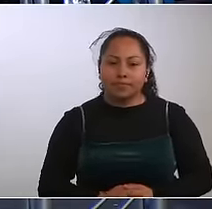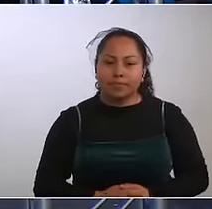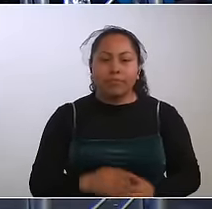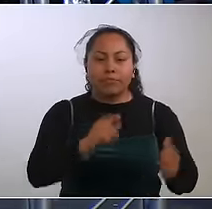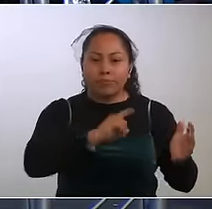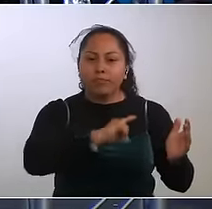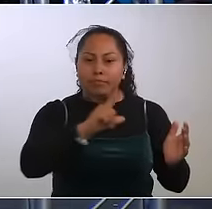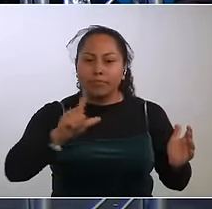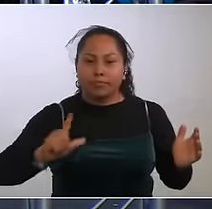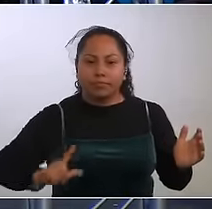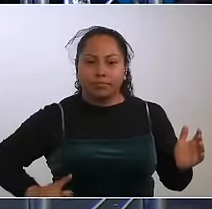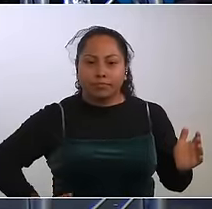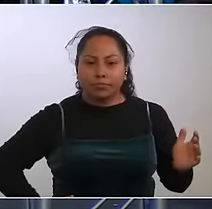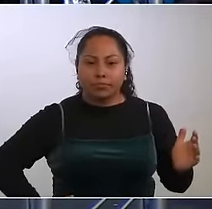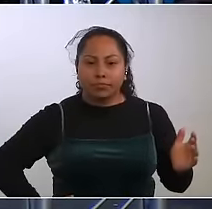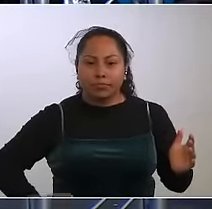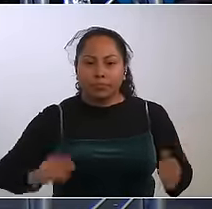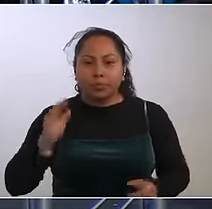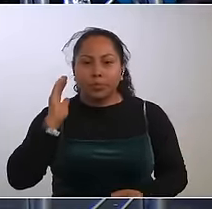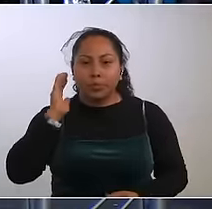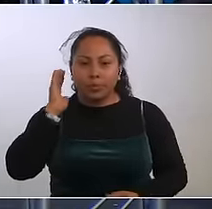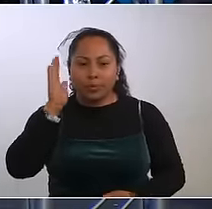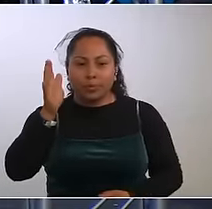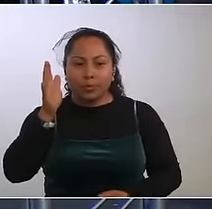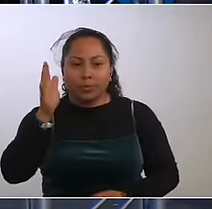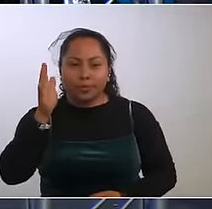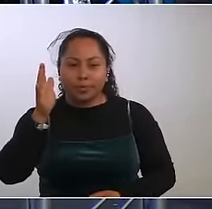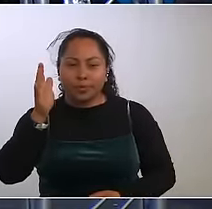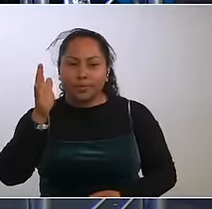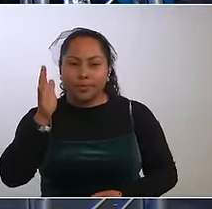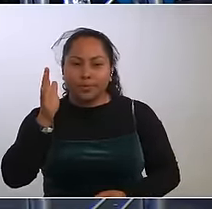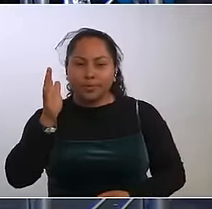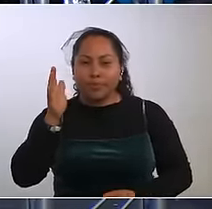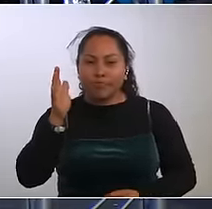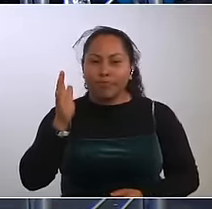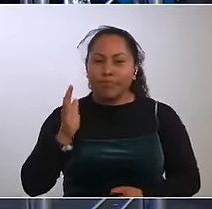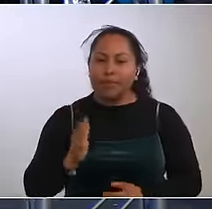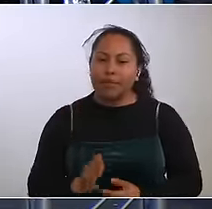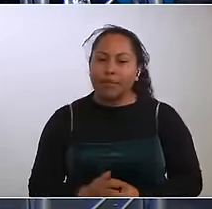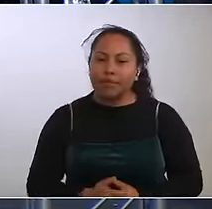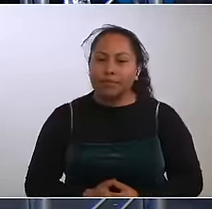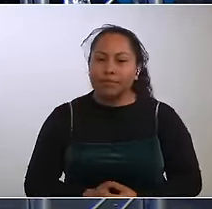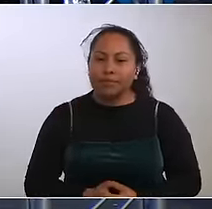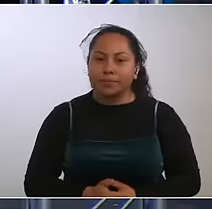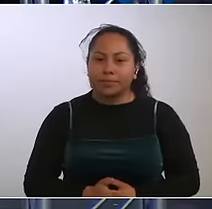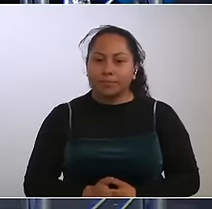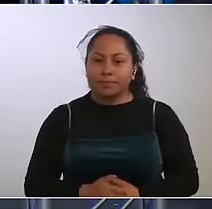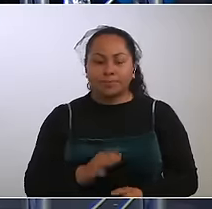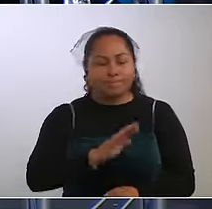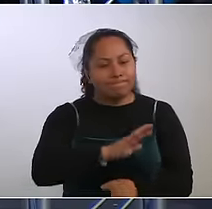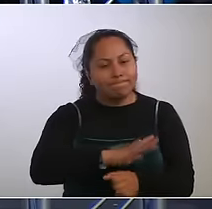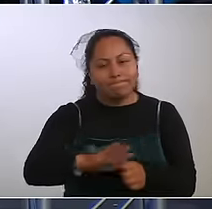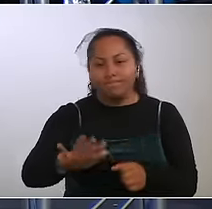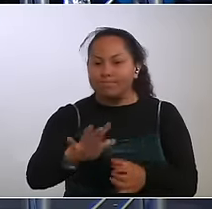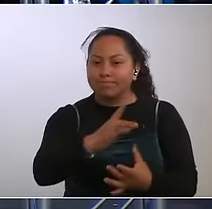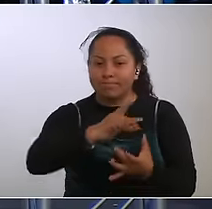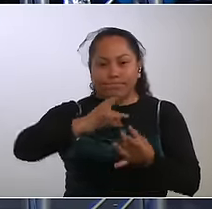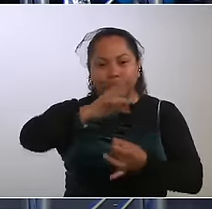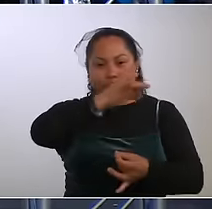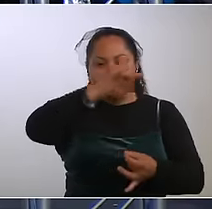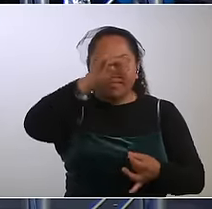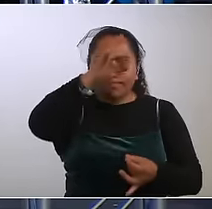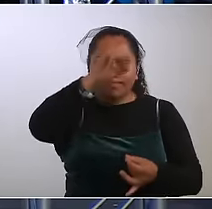entonces el Señor nos hará nadar en unas aguas profundas del Espíritu Santo que causarán a